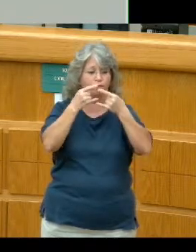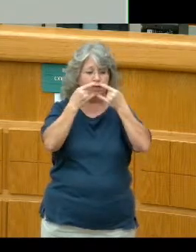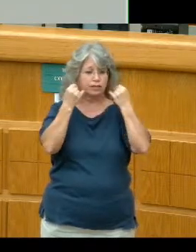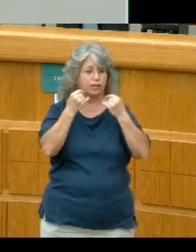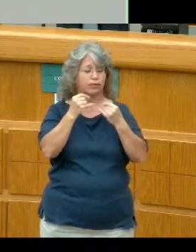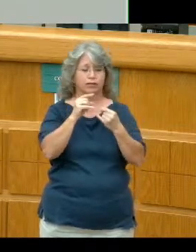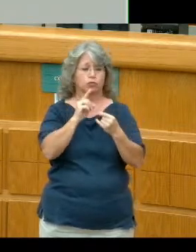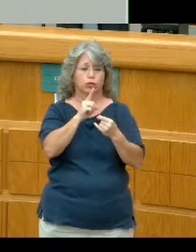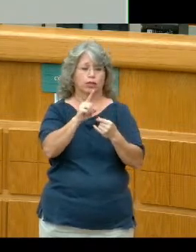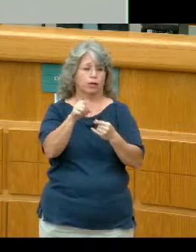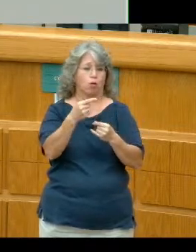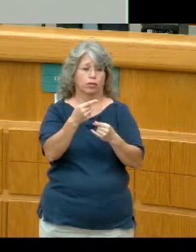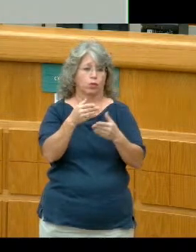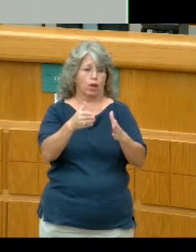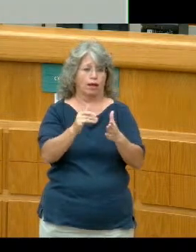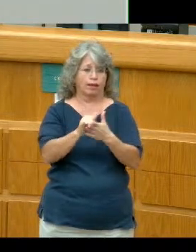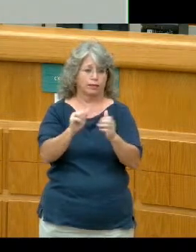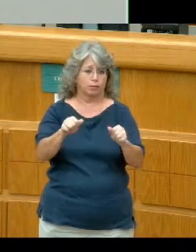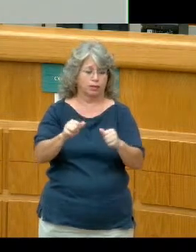going to happen.